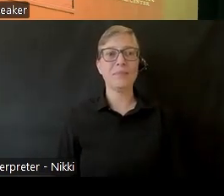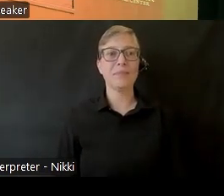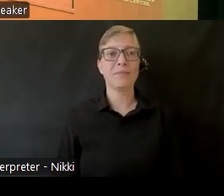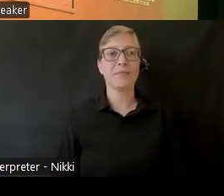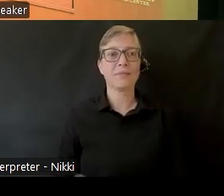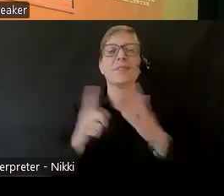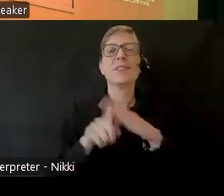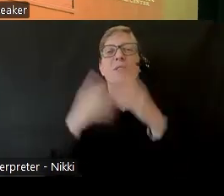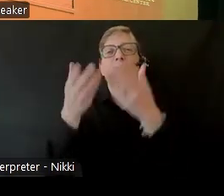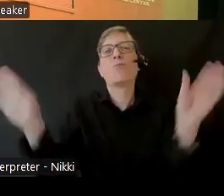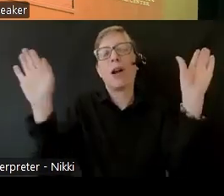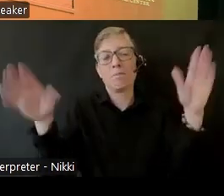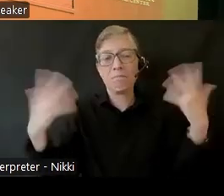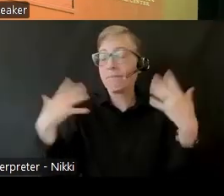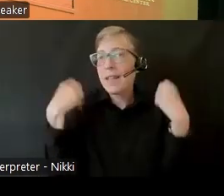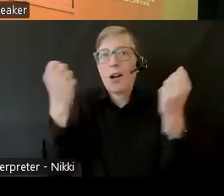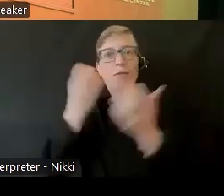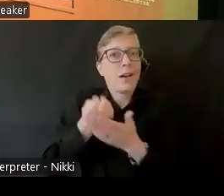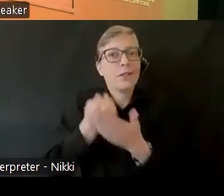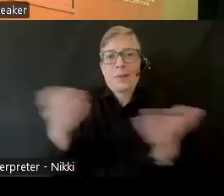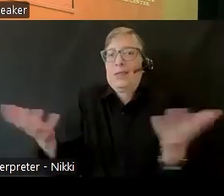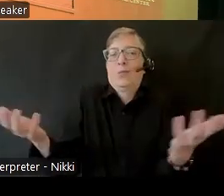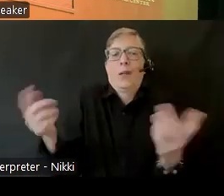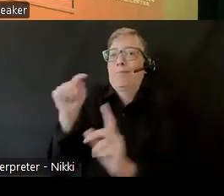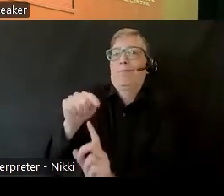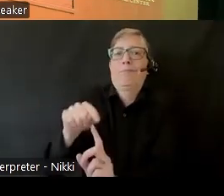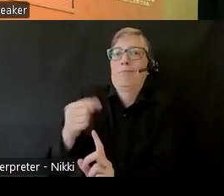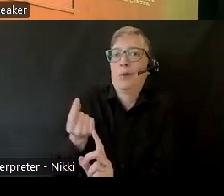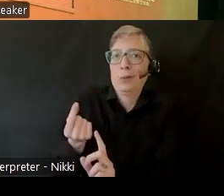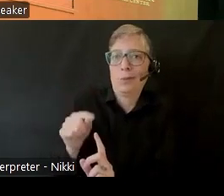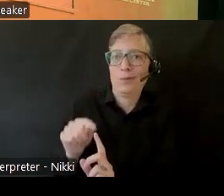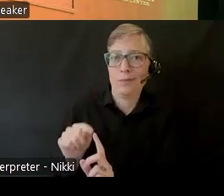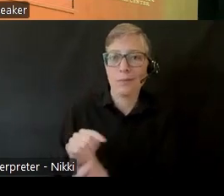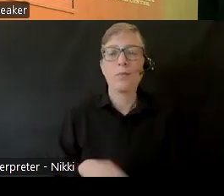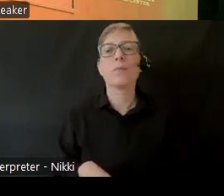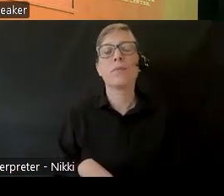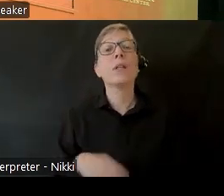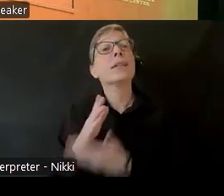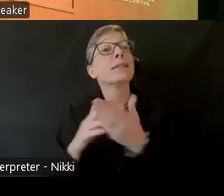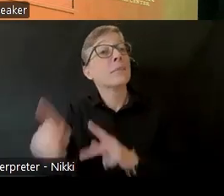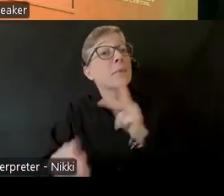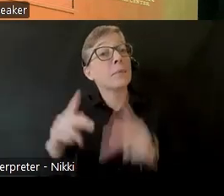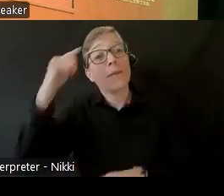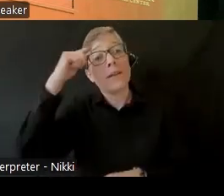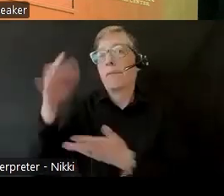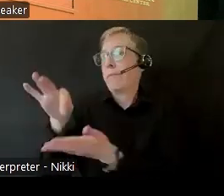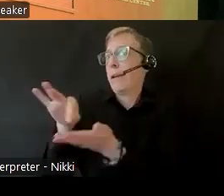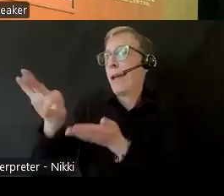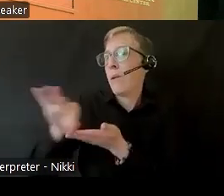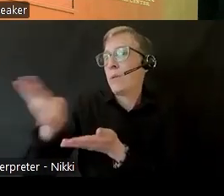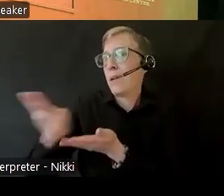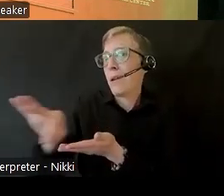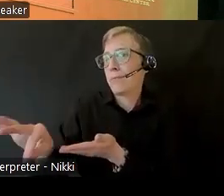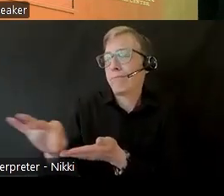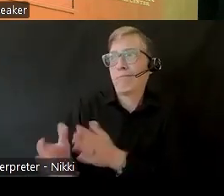health economics? It's really, some people think it's I do accounting. Some people think